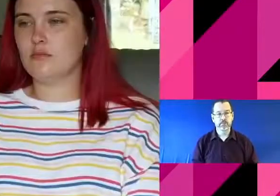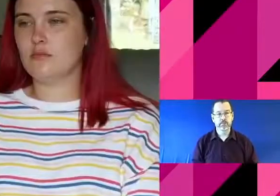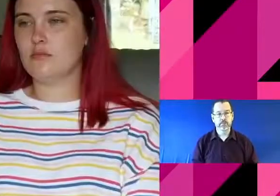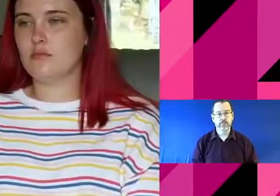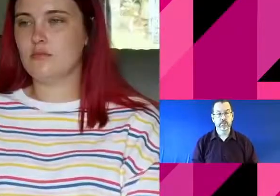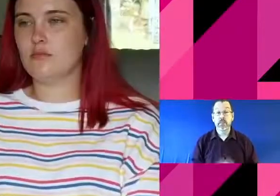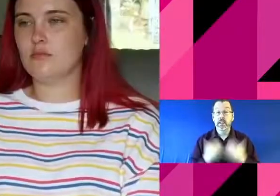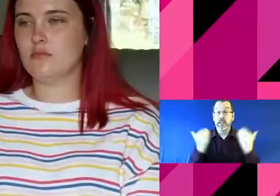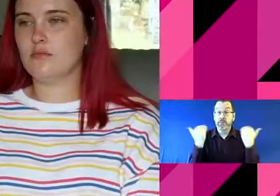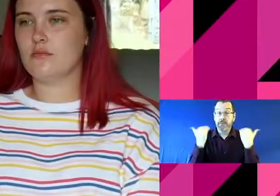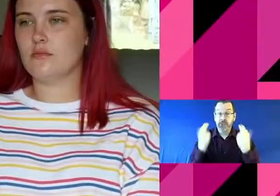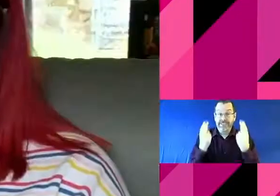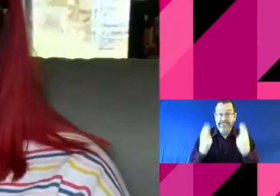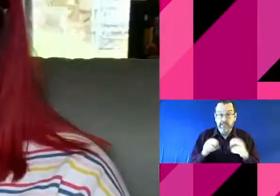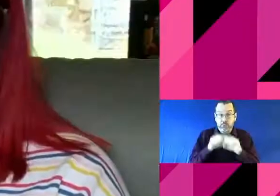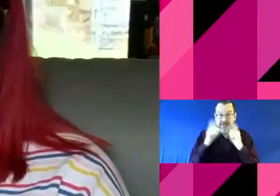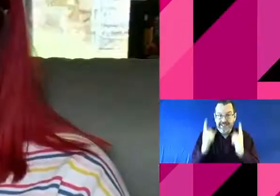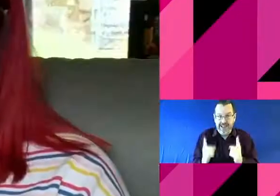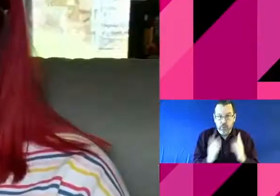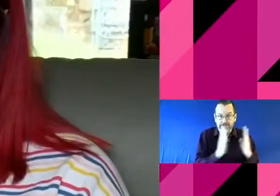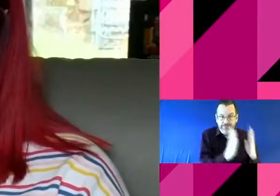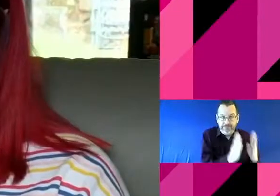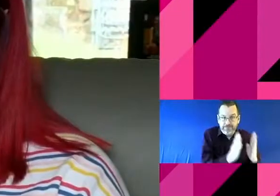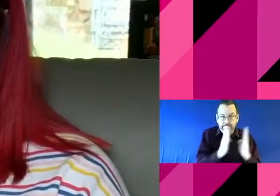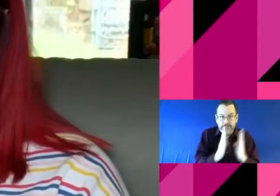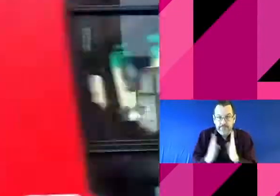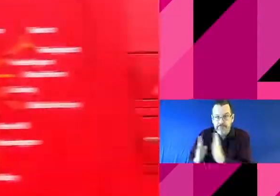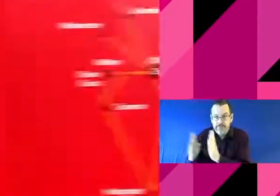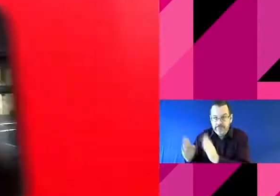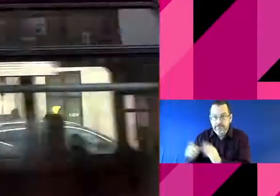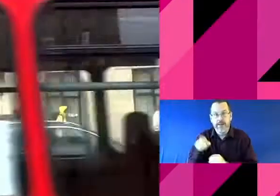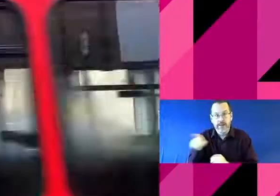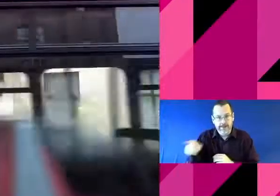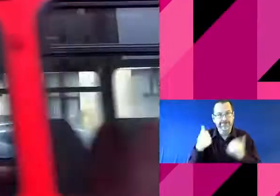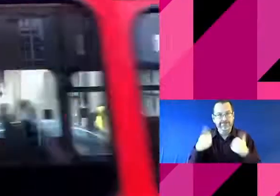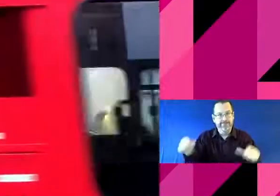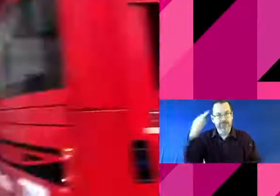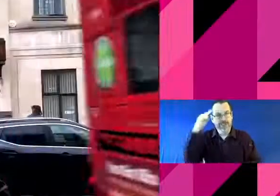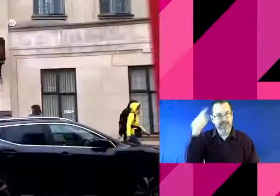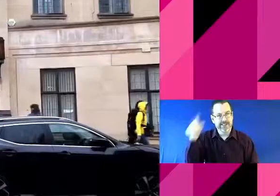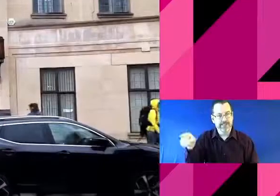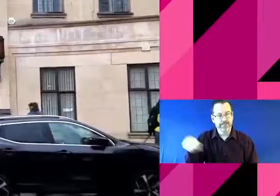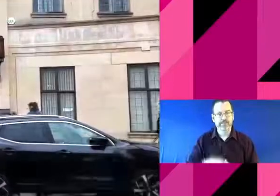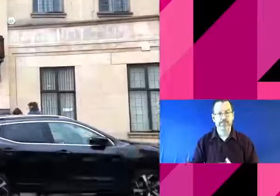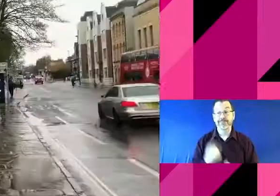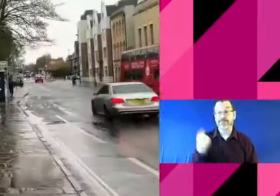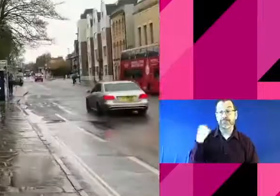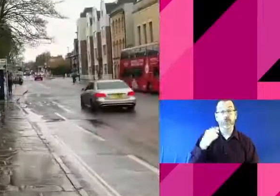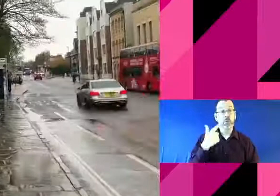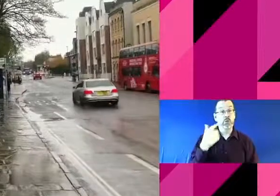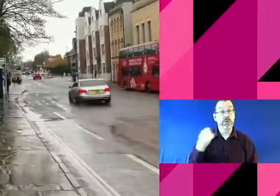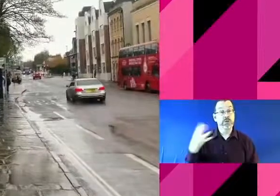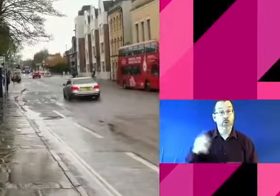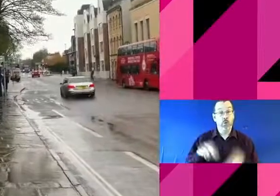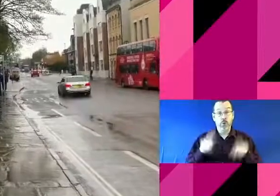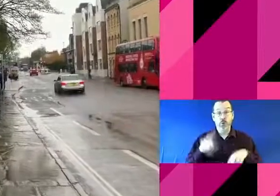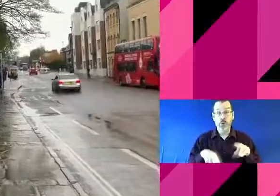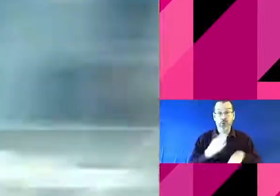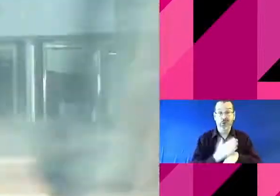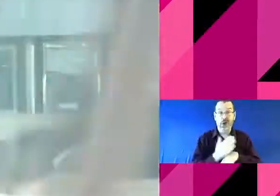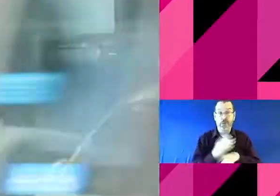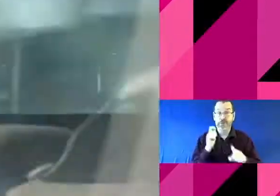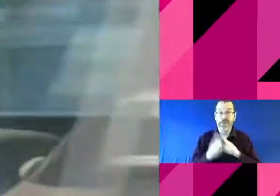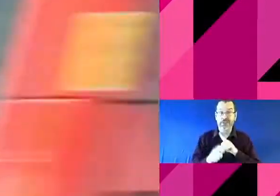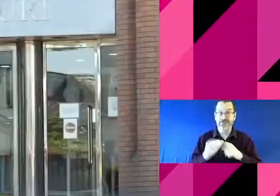down into smaller pieces for her to understand. In 2004, a new profession was created in the justice